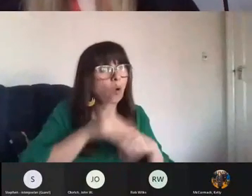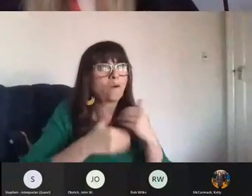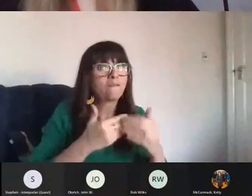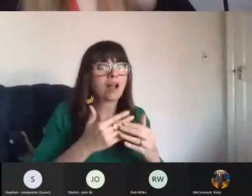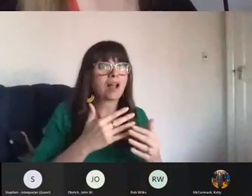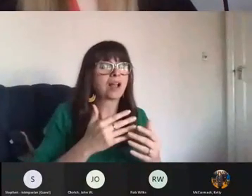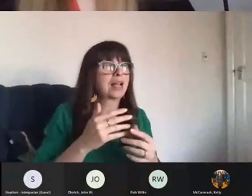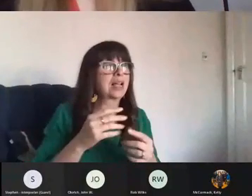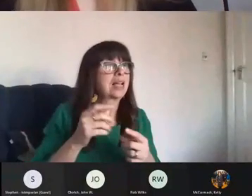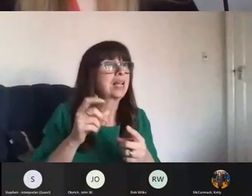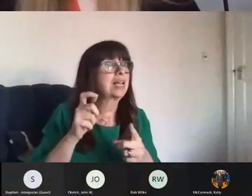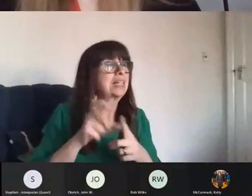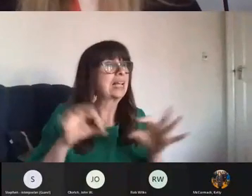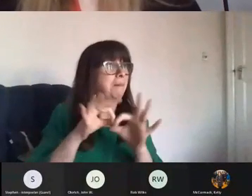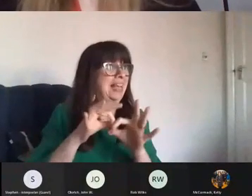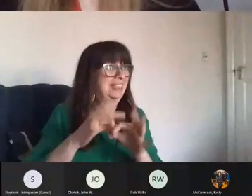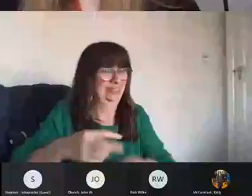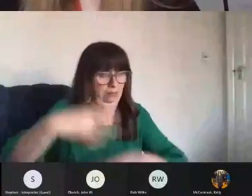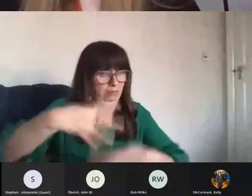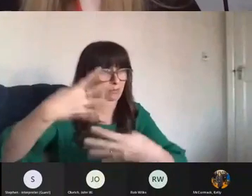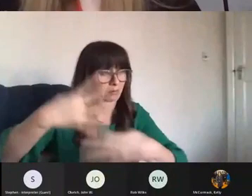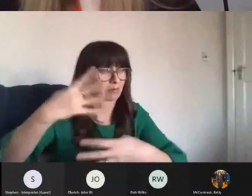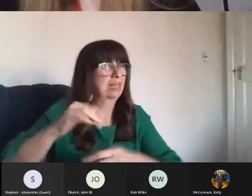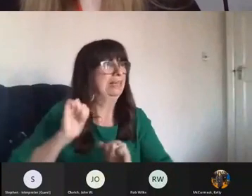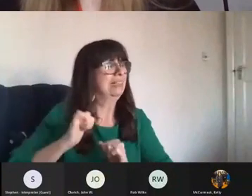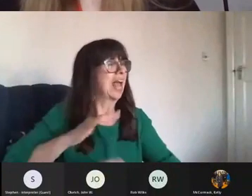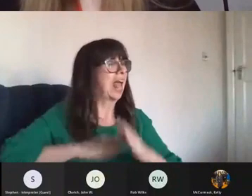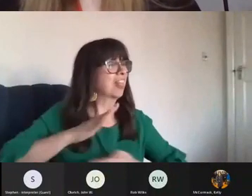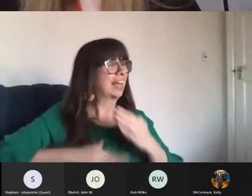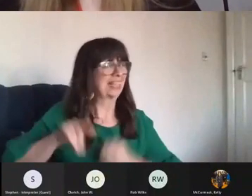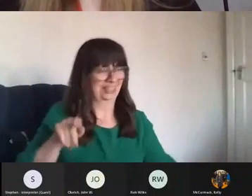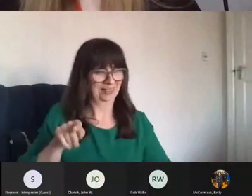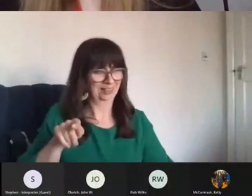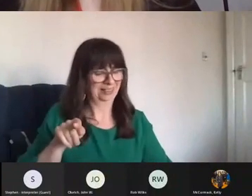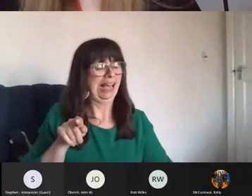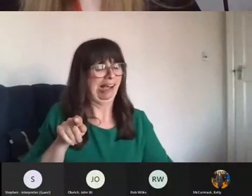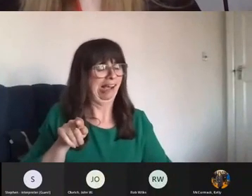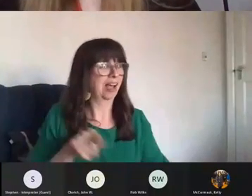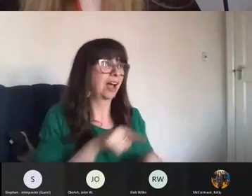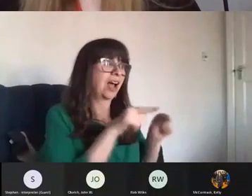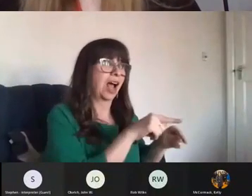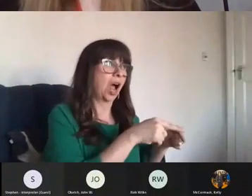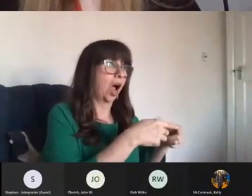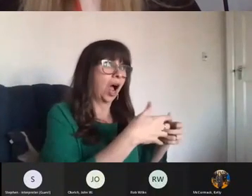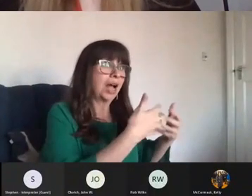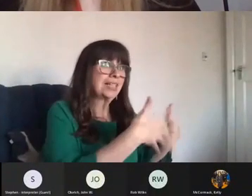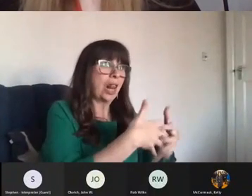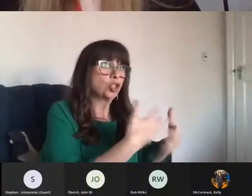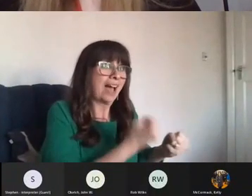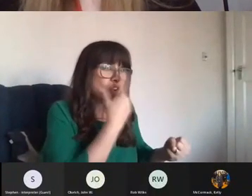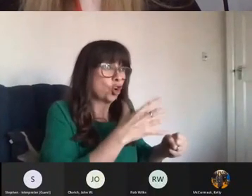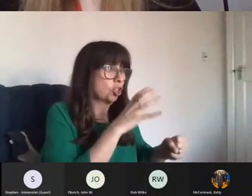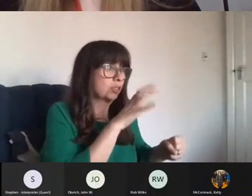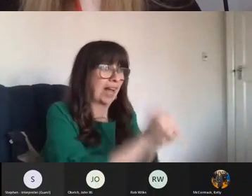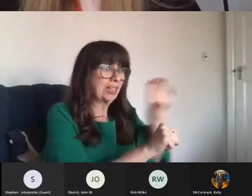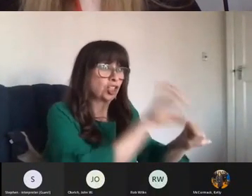having databases, the new technology being able to find perpetrators based